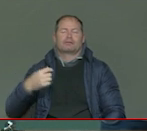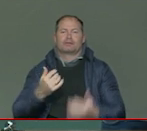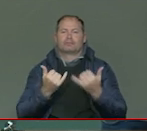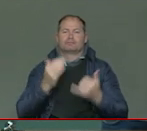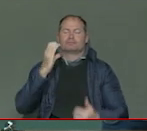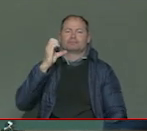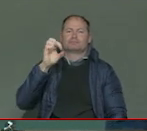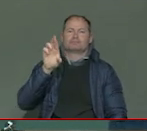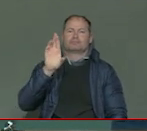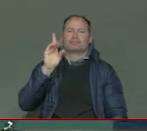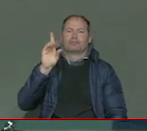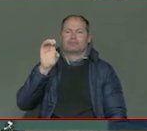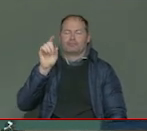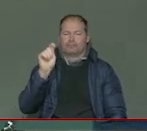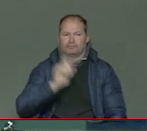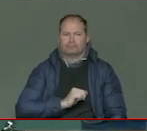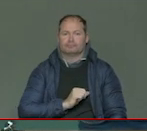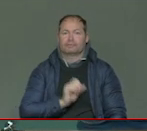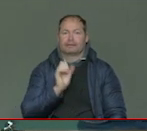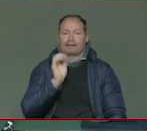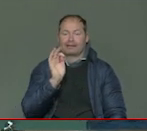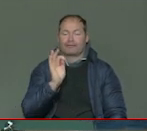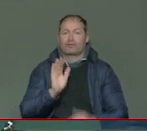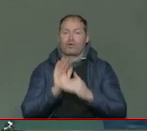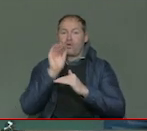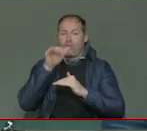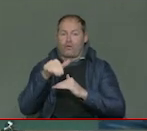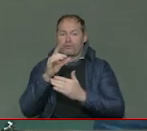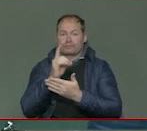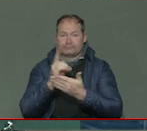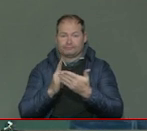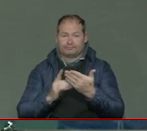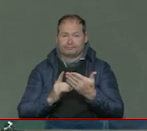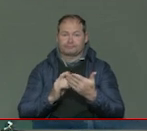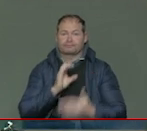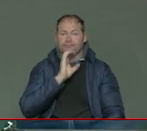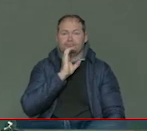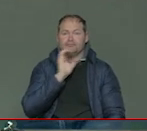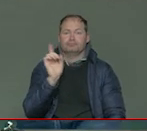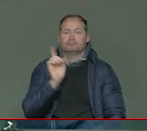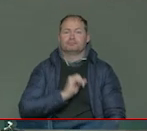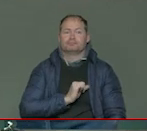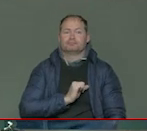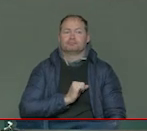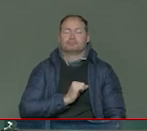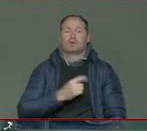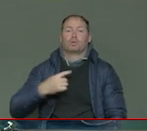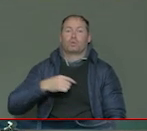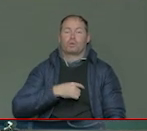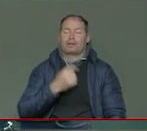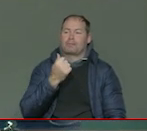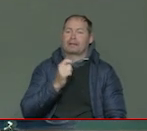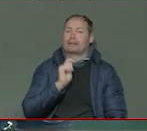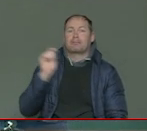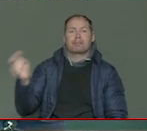balance, all right? If my bank is in overdraft, what does that mean? We owe the bank money, so therefore